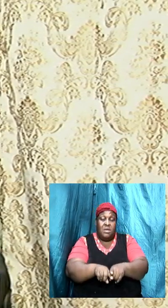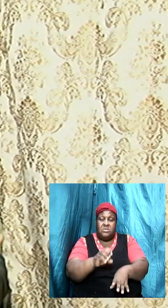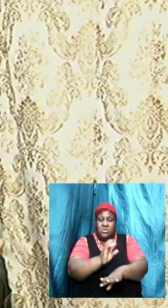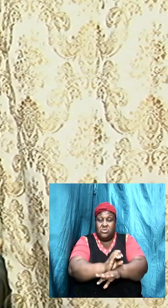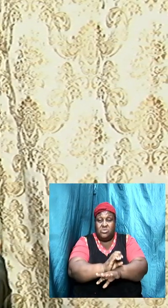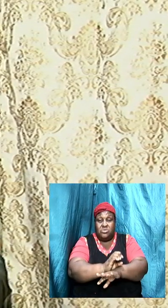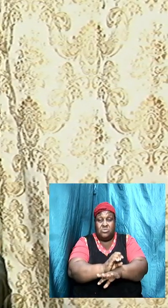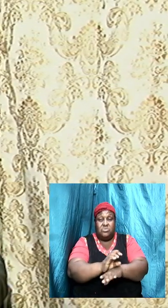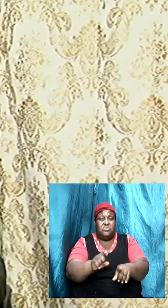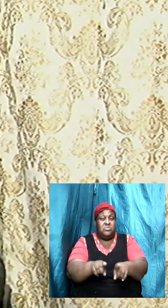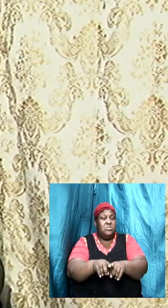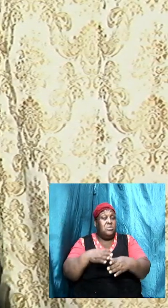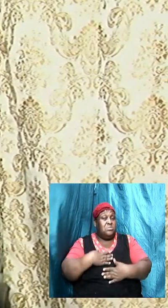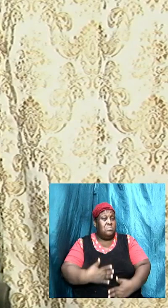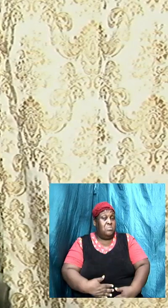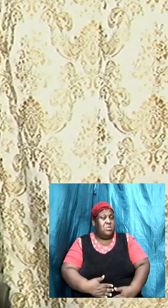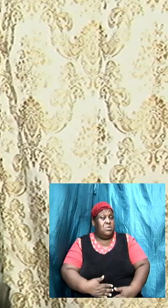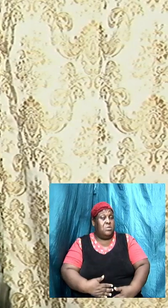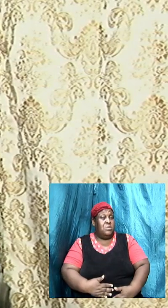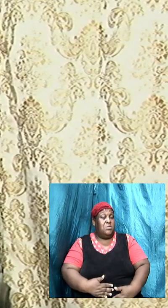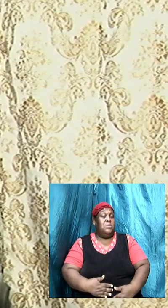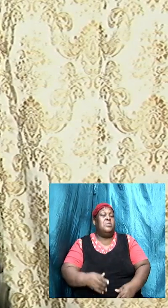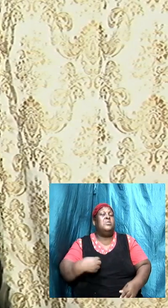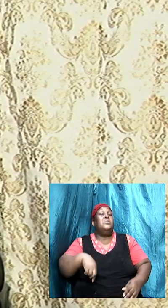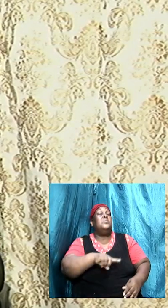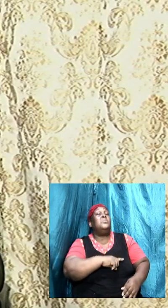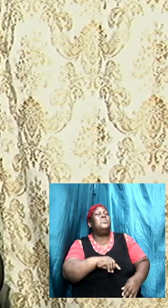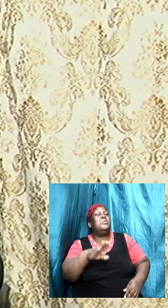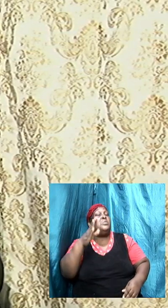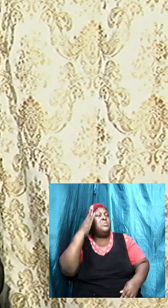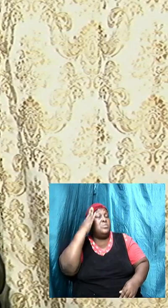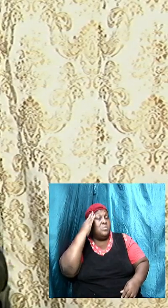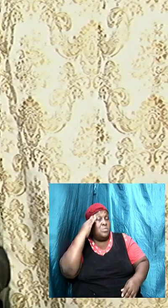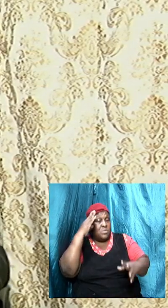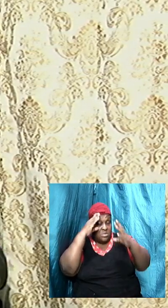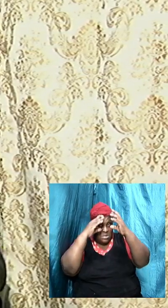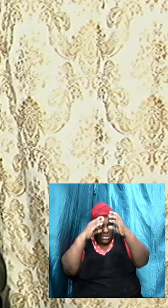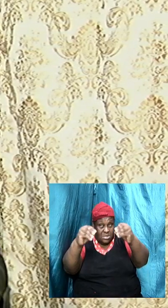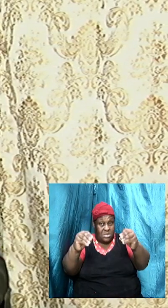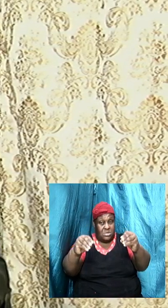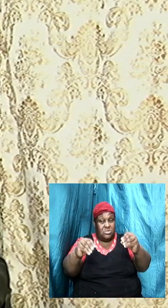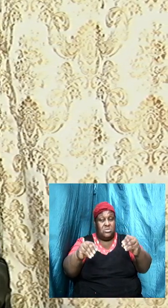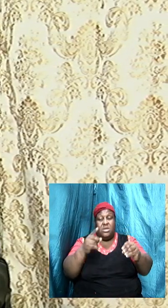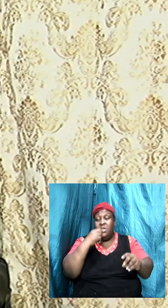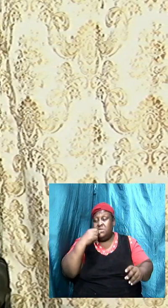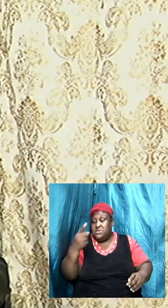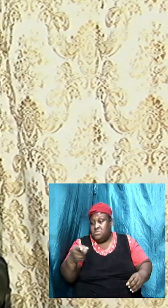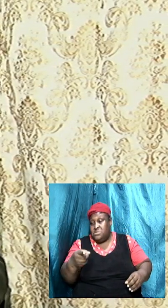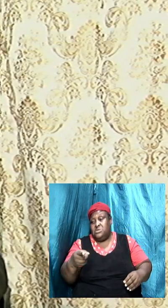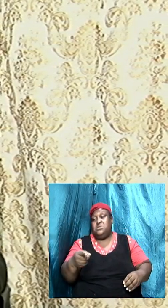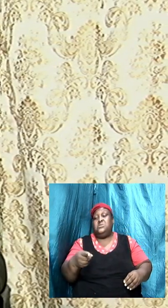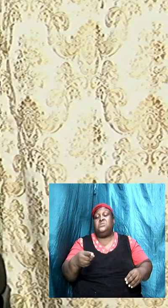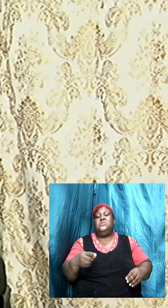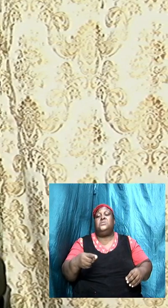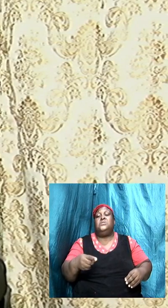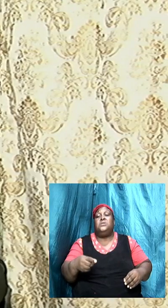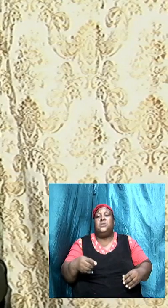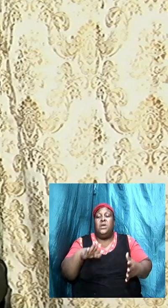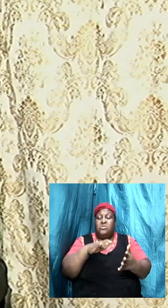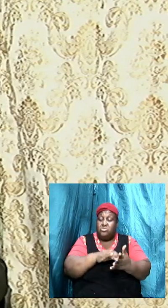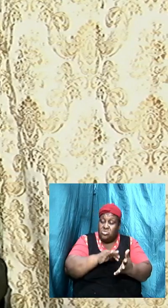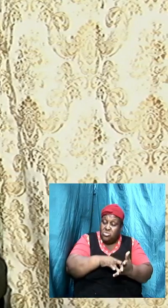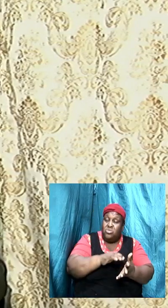as a body, we know and we teach and we emphasize our doctrine, right? We know